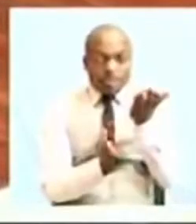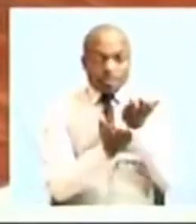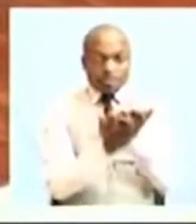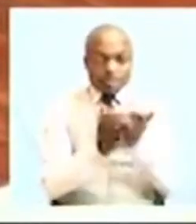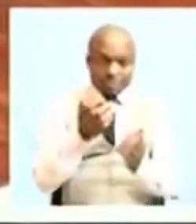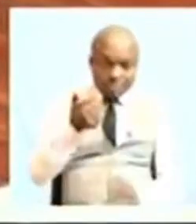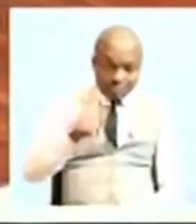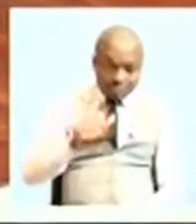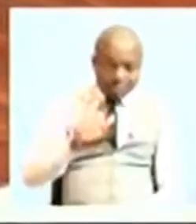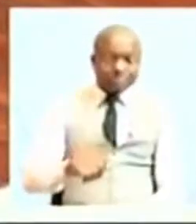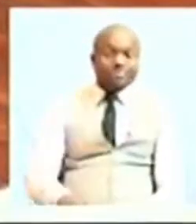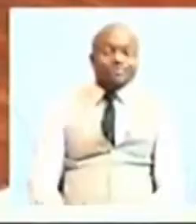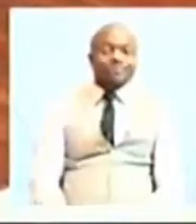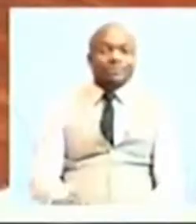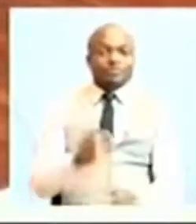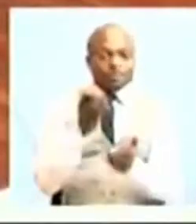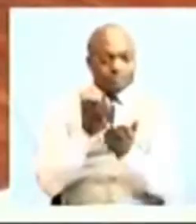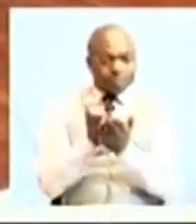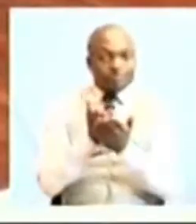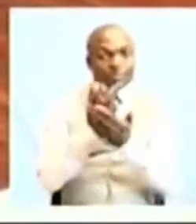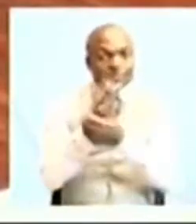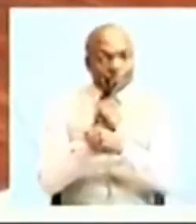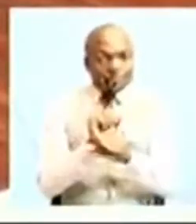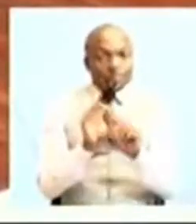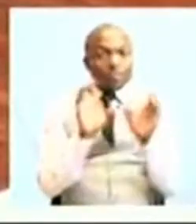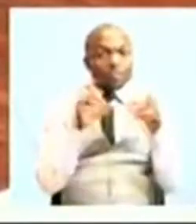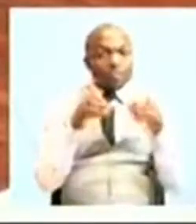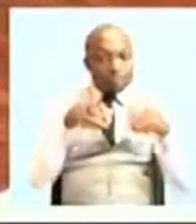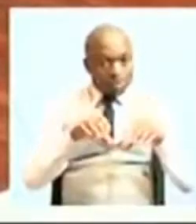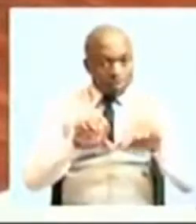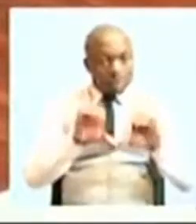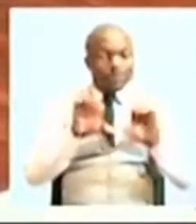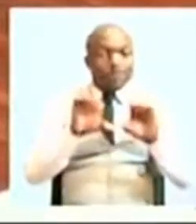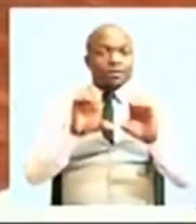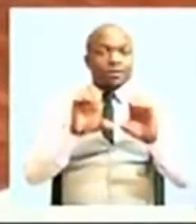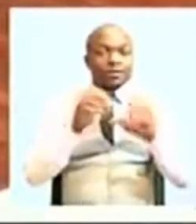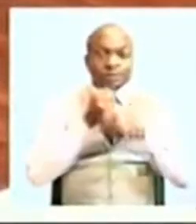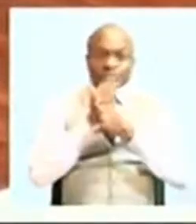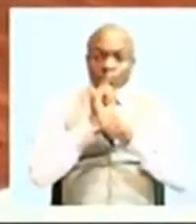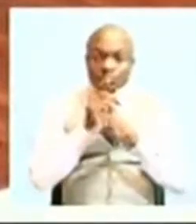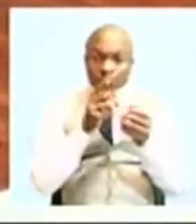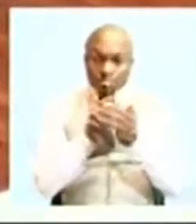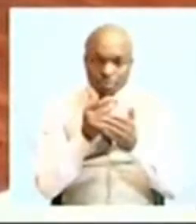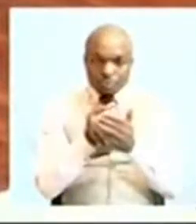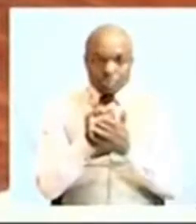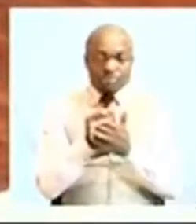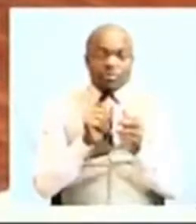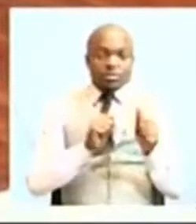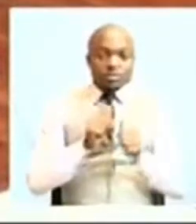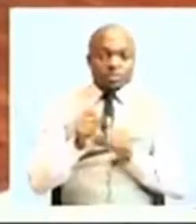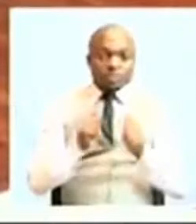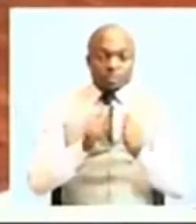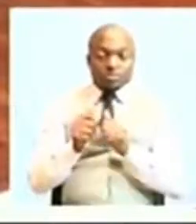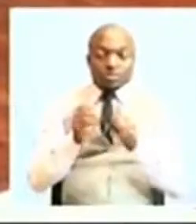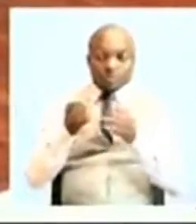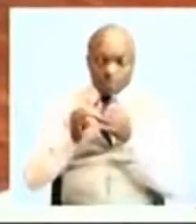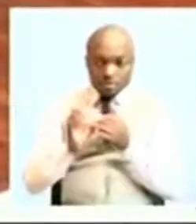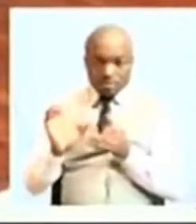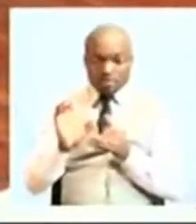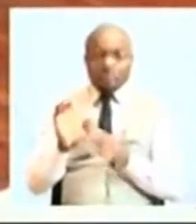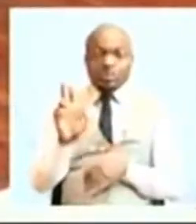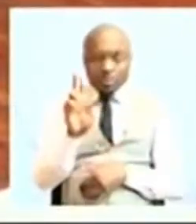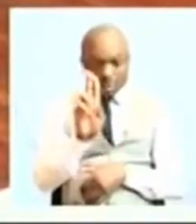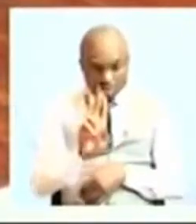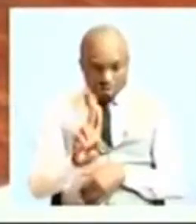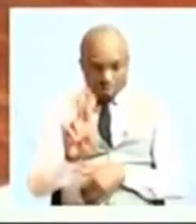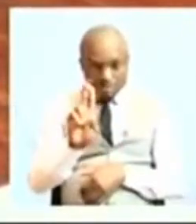10. Remedial measure. The Council will continue to ensure that funds on the administrative component are administered in such